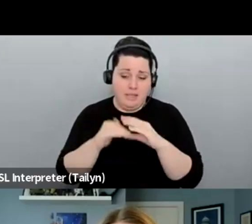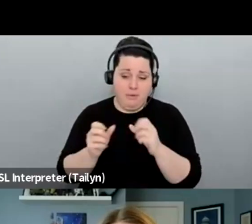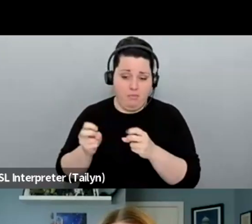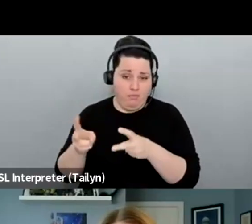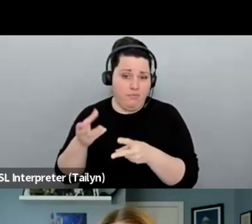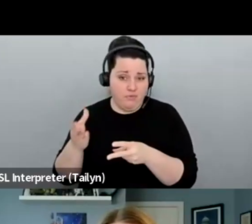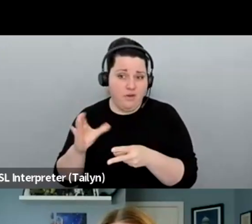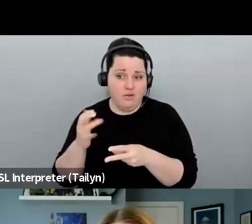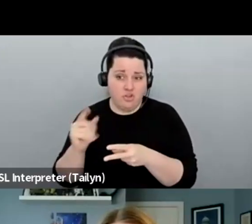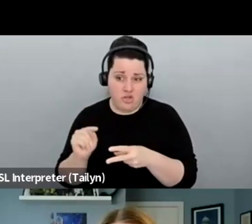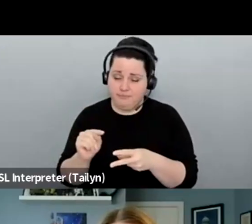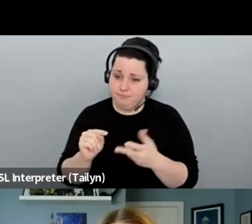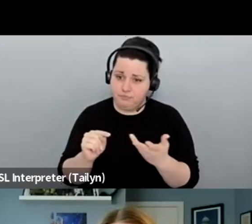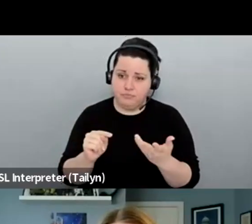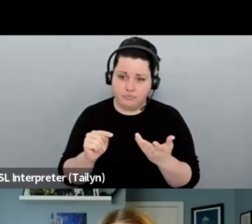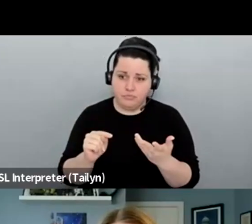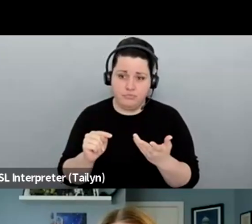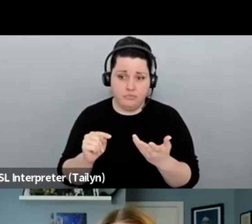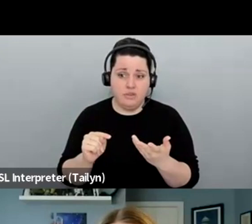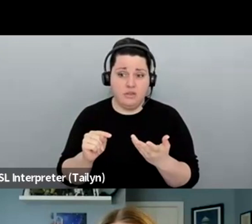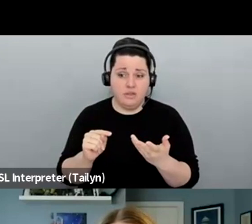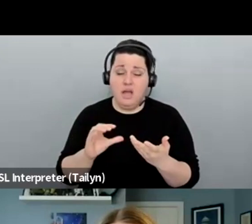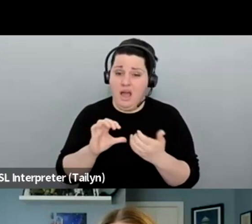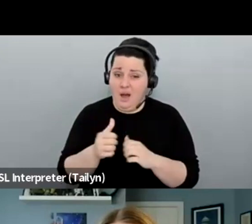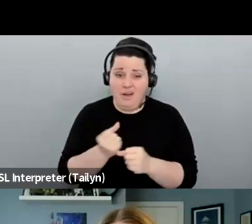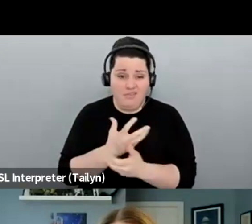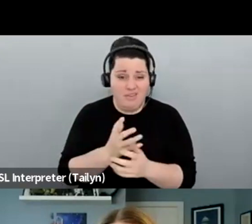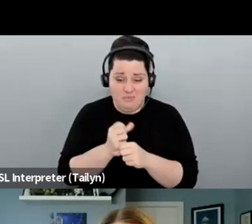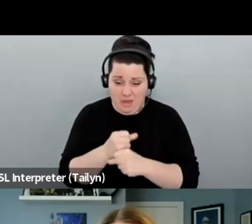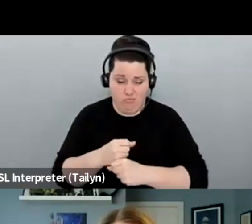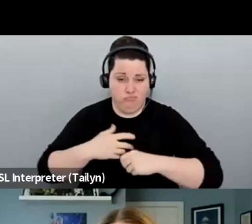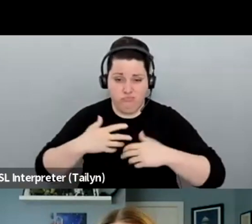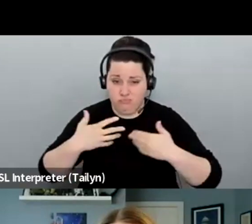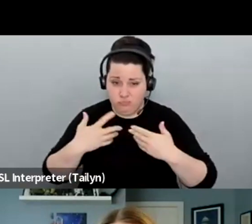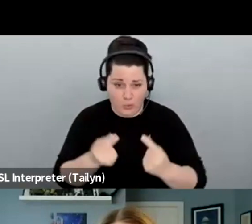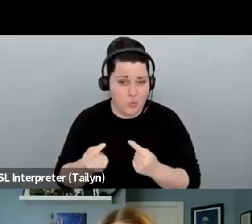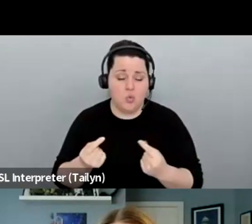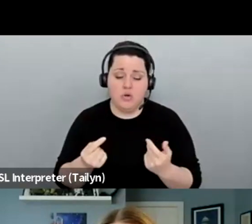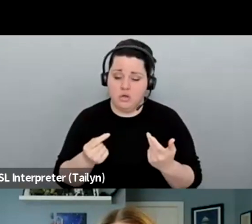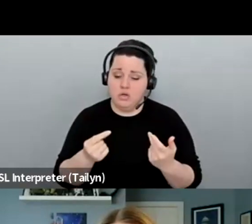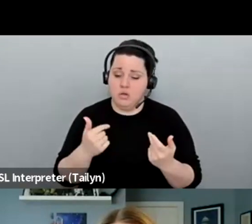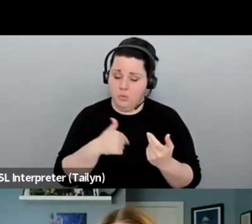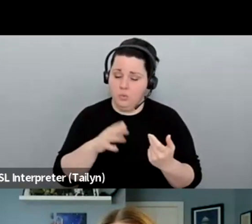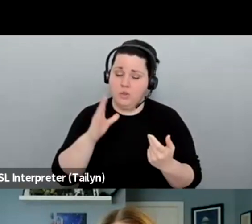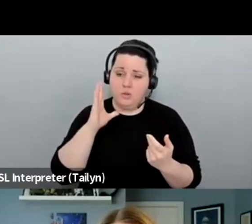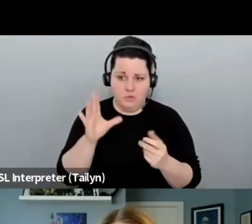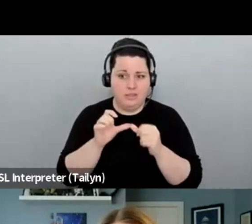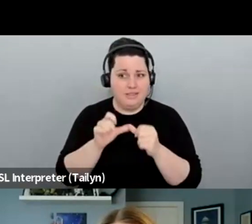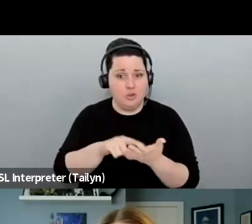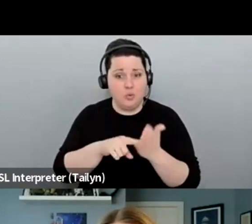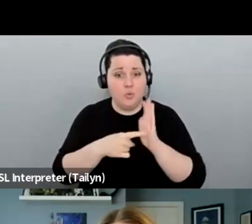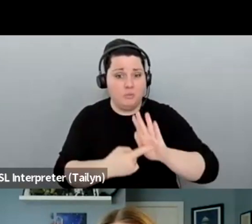well, that this is very much how the sausage gets made on our end, and that we will continue to be transparent